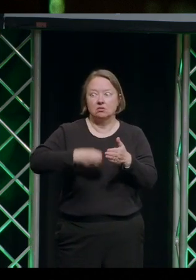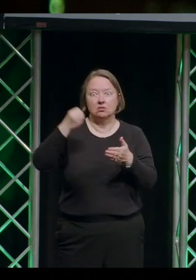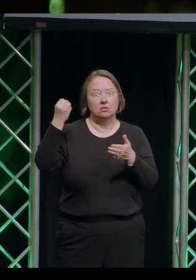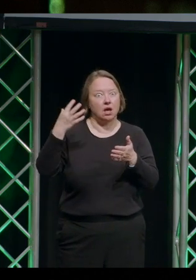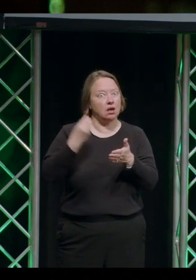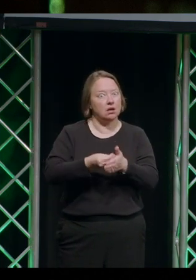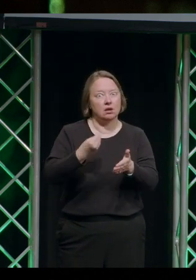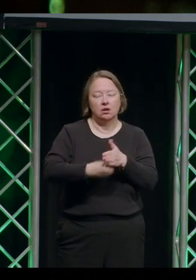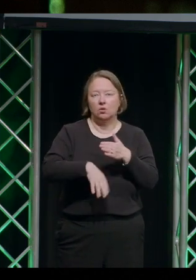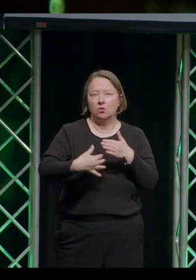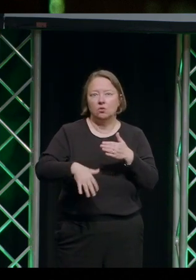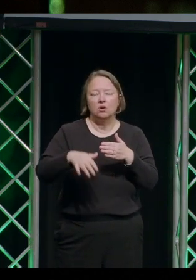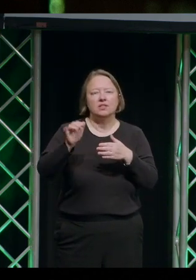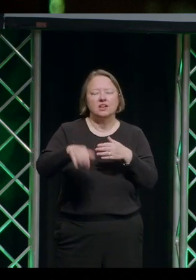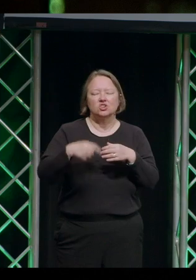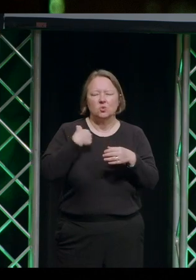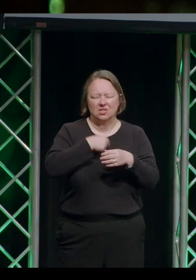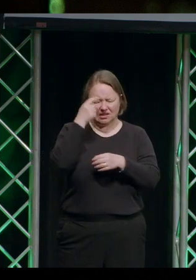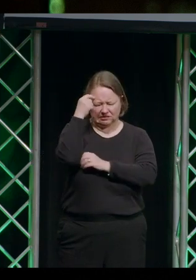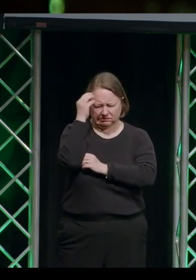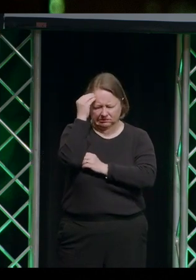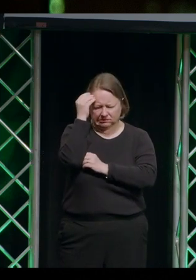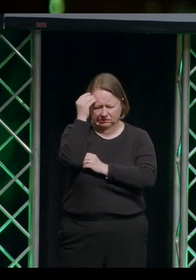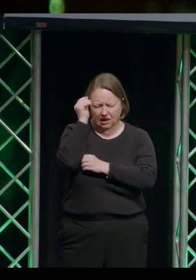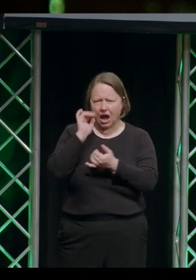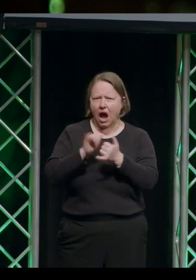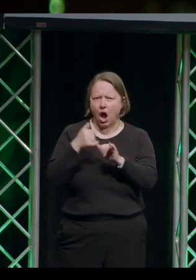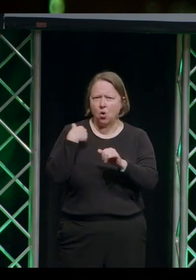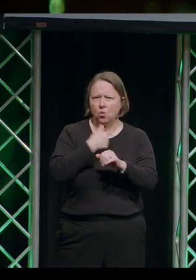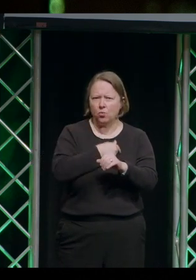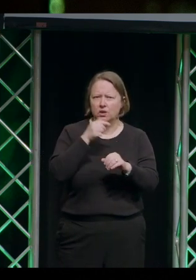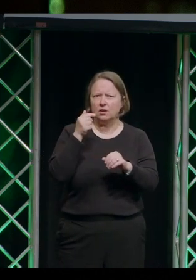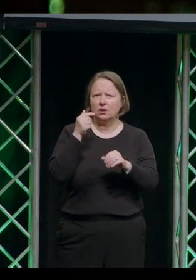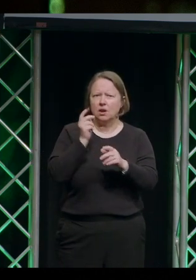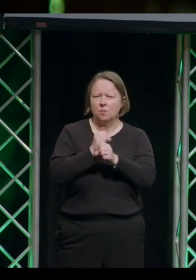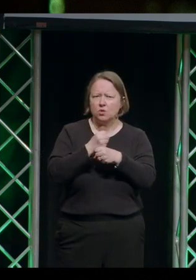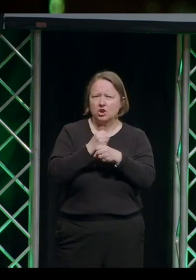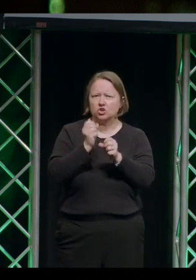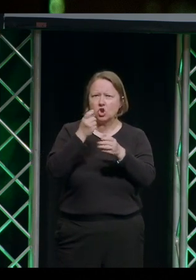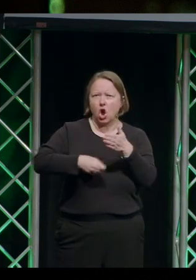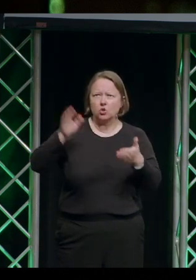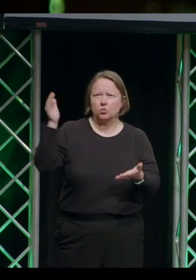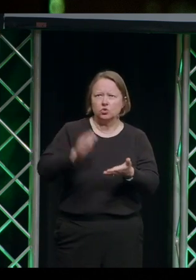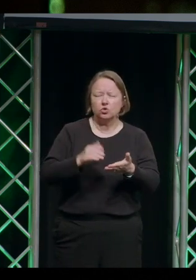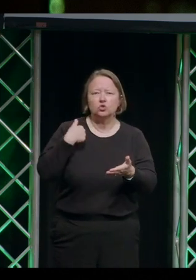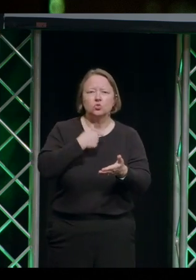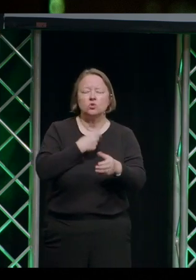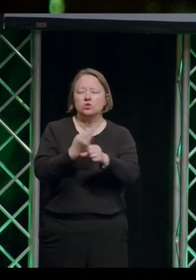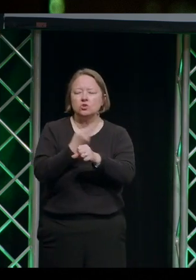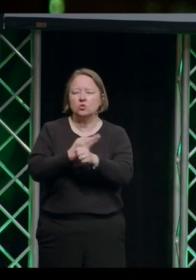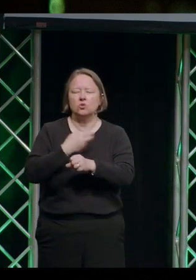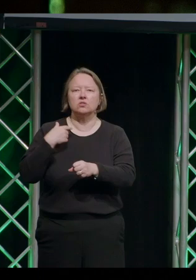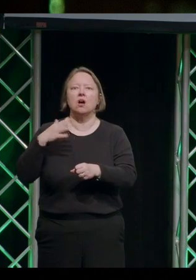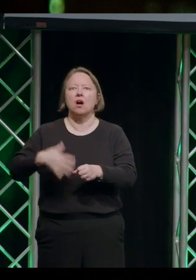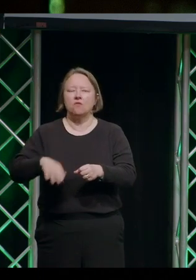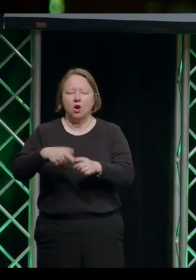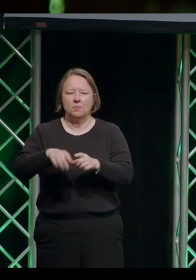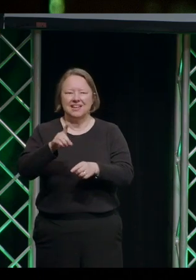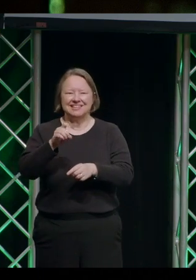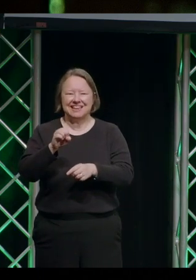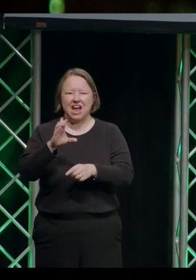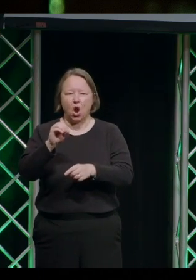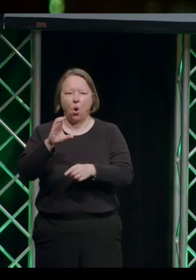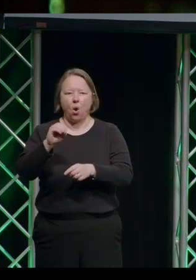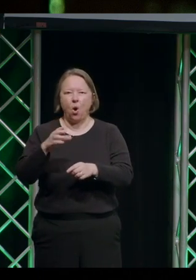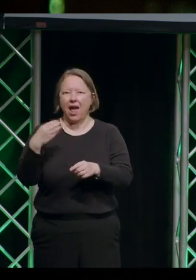media. And so we thought to ourselves, okay, how are we going to reduce production costs? So we took inspiration from nata de coco and kombucha,